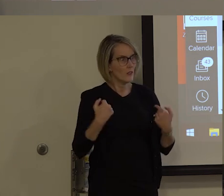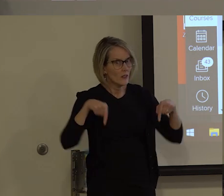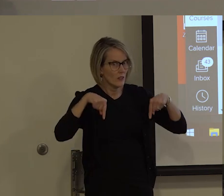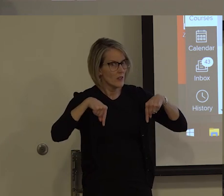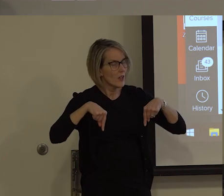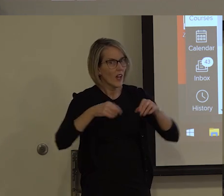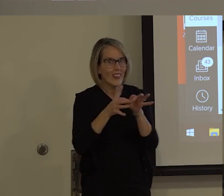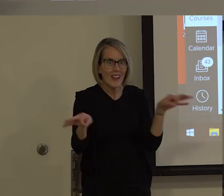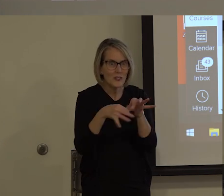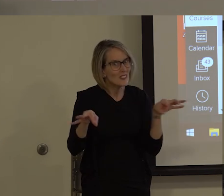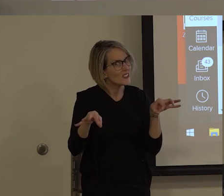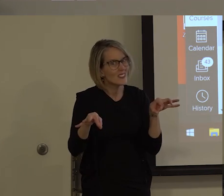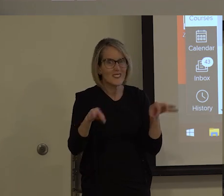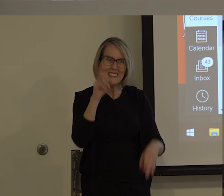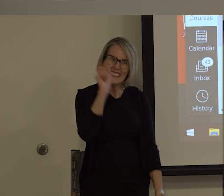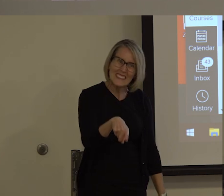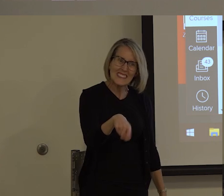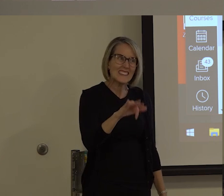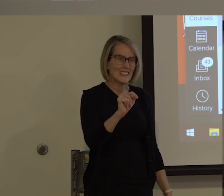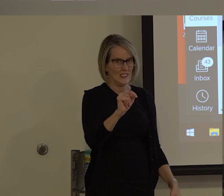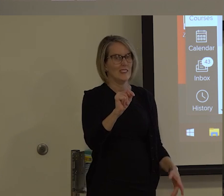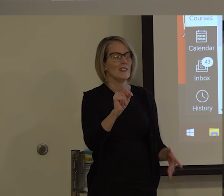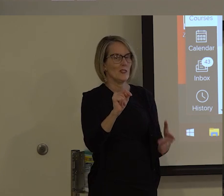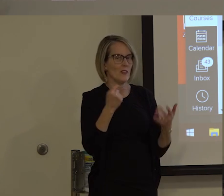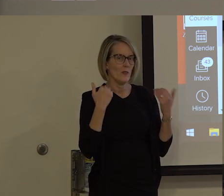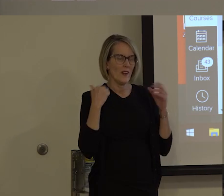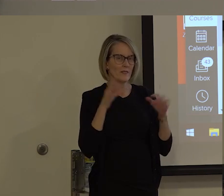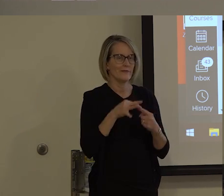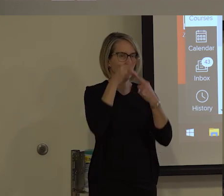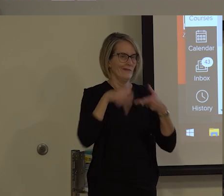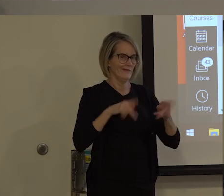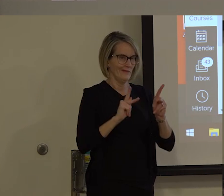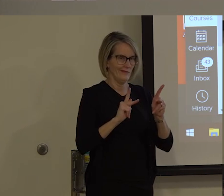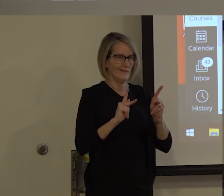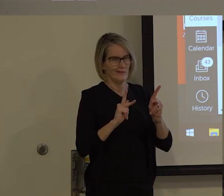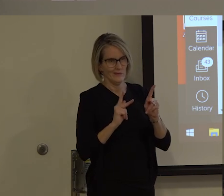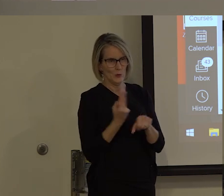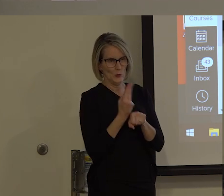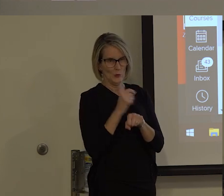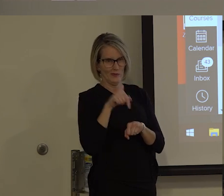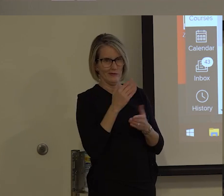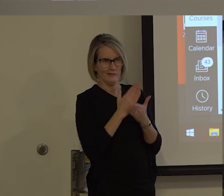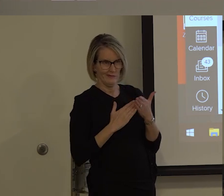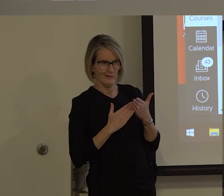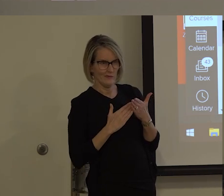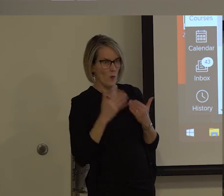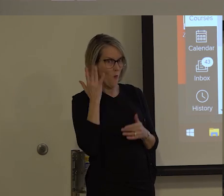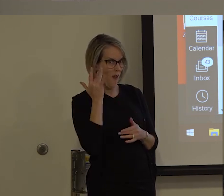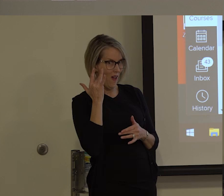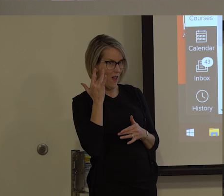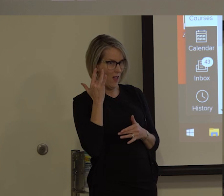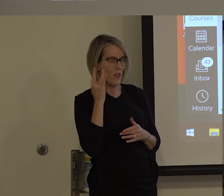and we have put an exception through, so we have access to use this. With the caveat, again, that this is meant solely